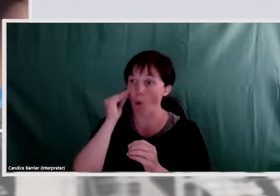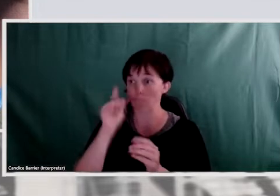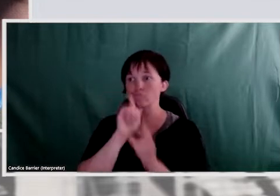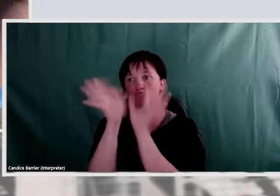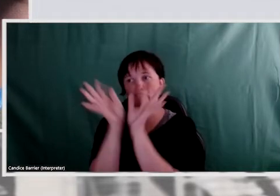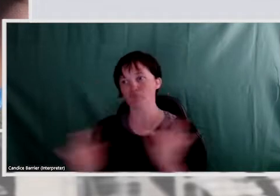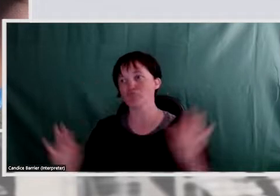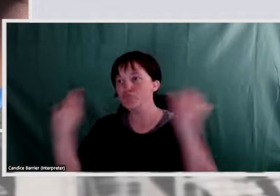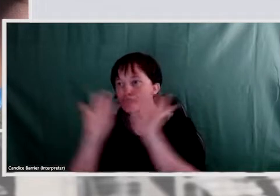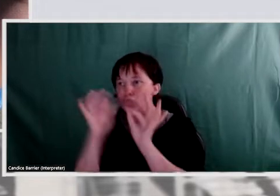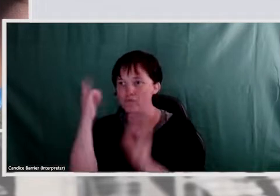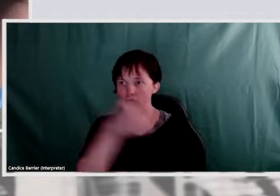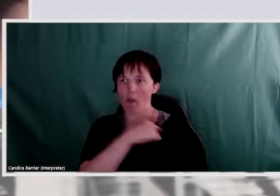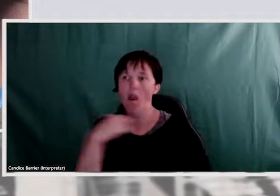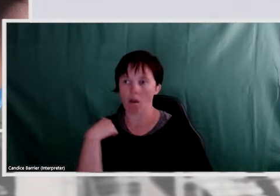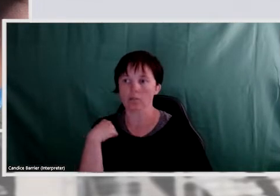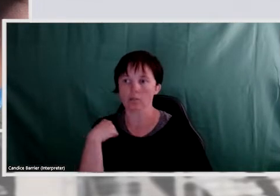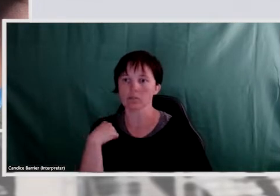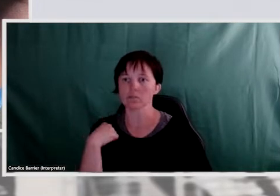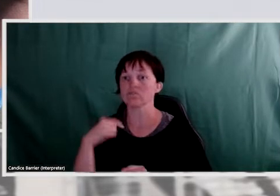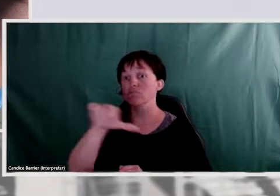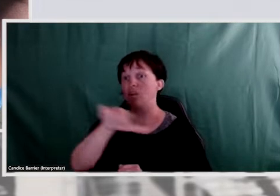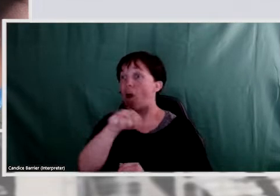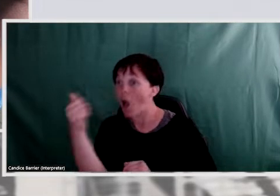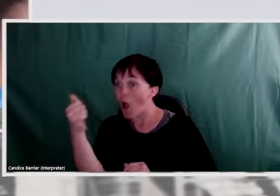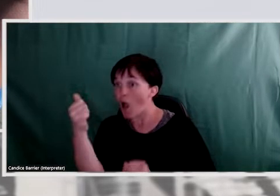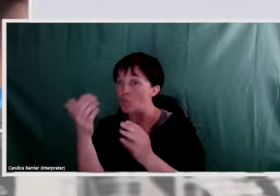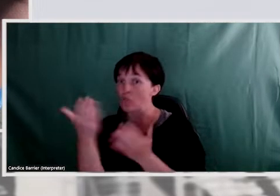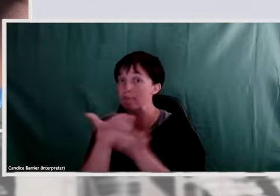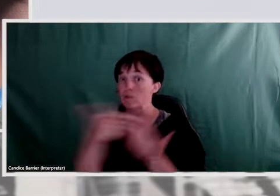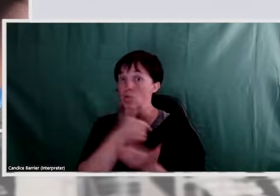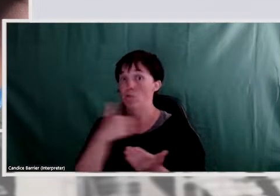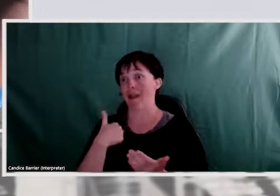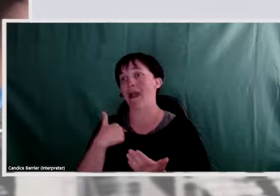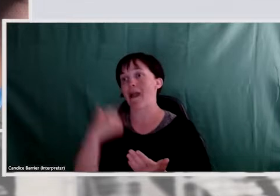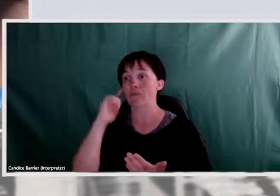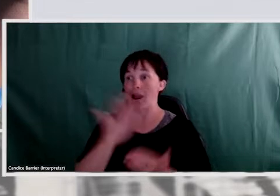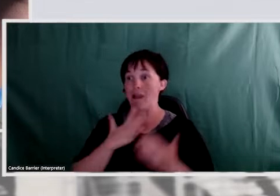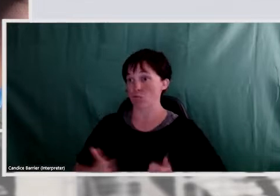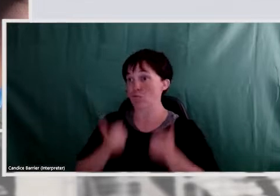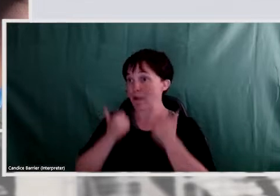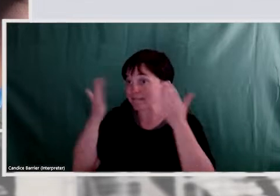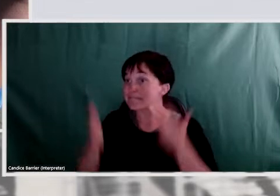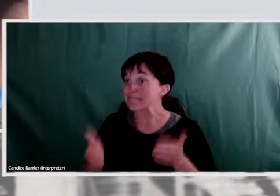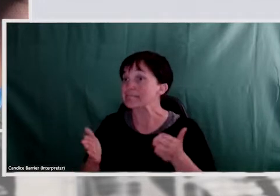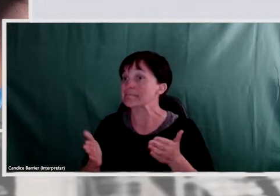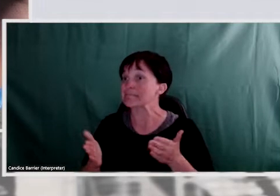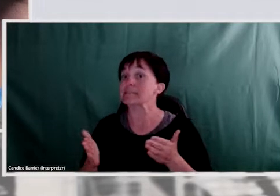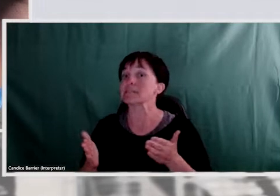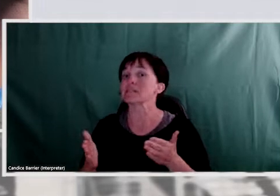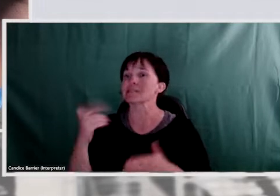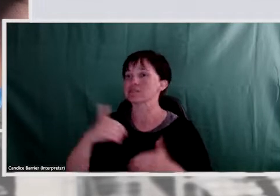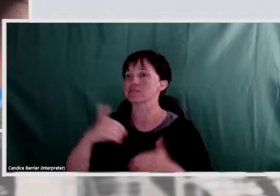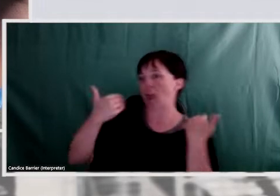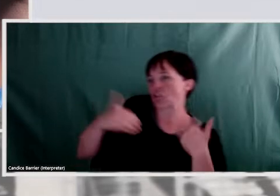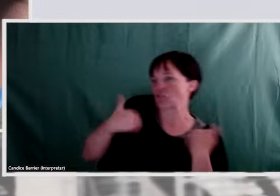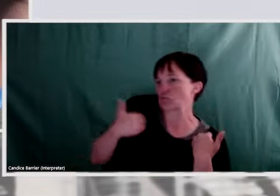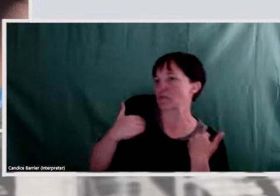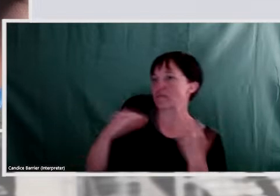group of Pittsburgh residents that we have a huge focus on in the work that we do, of course, are youth and